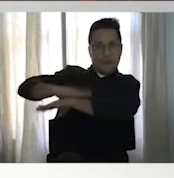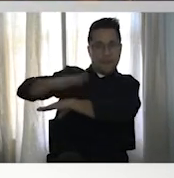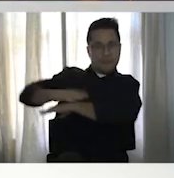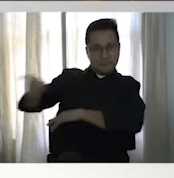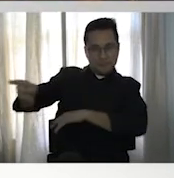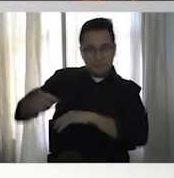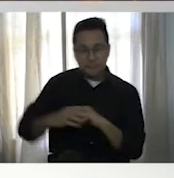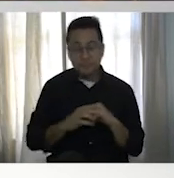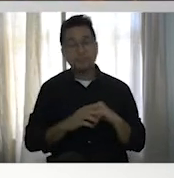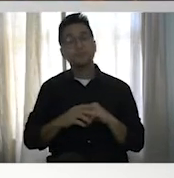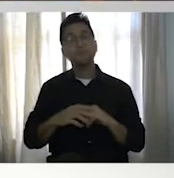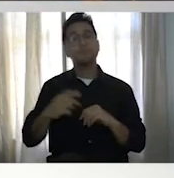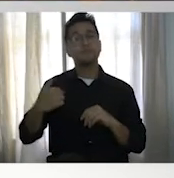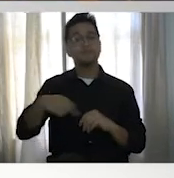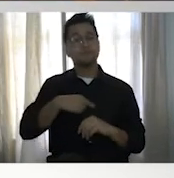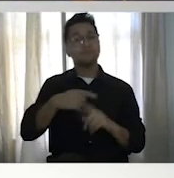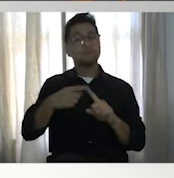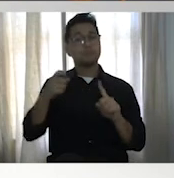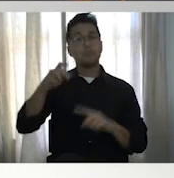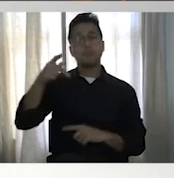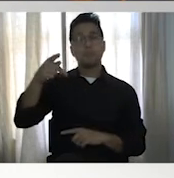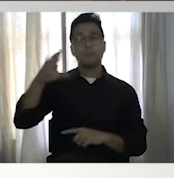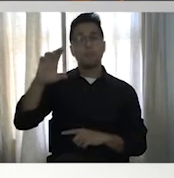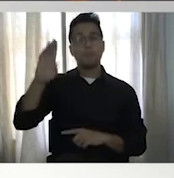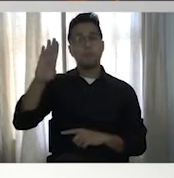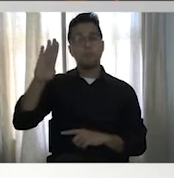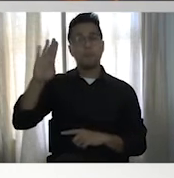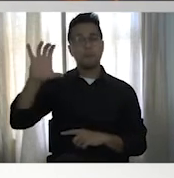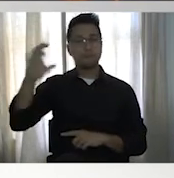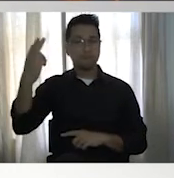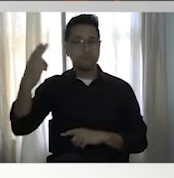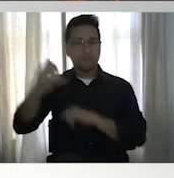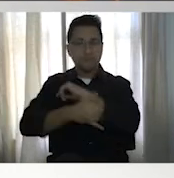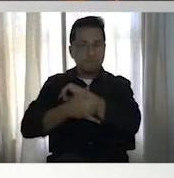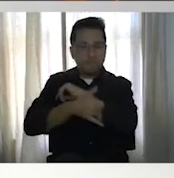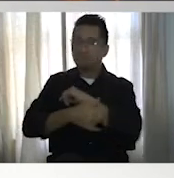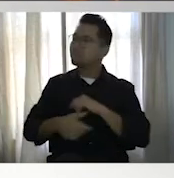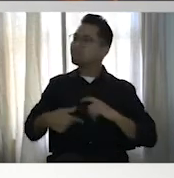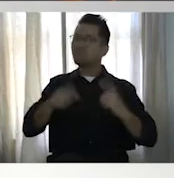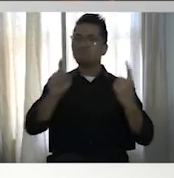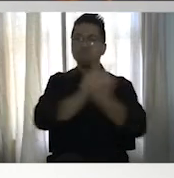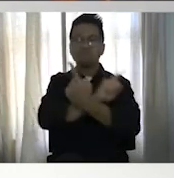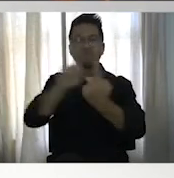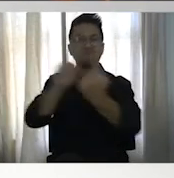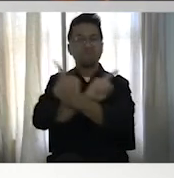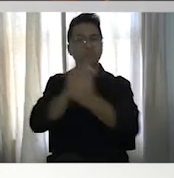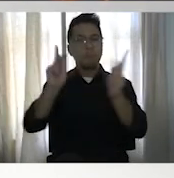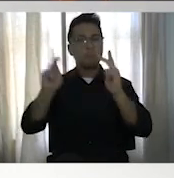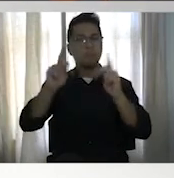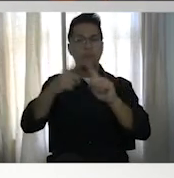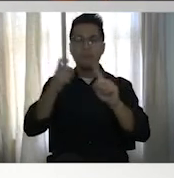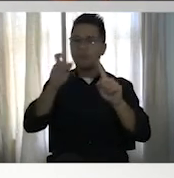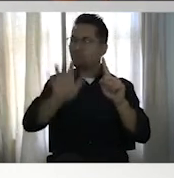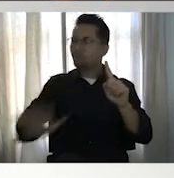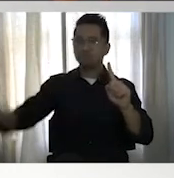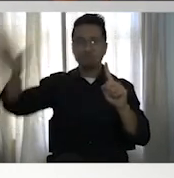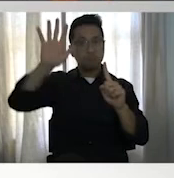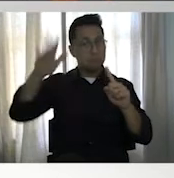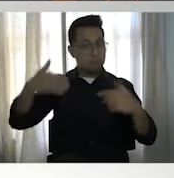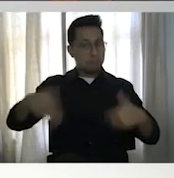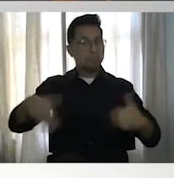So we are here from Palm Beach County. We're finding a lot of people from other places. And